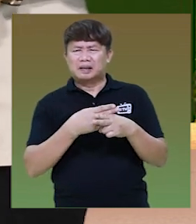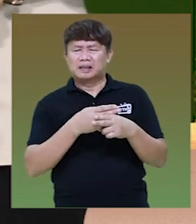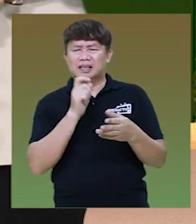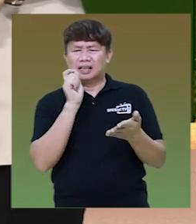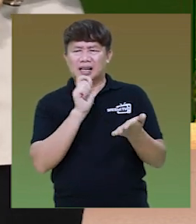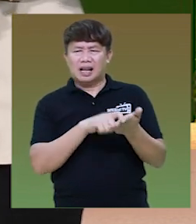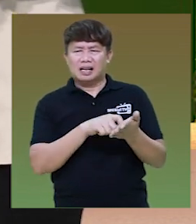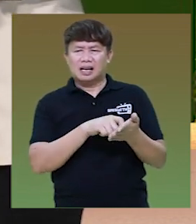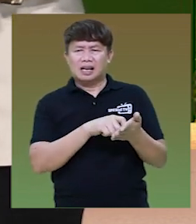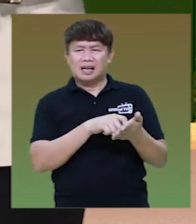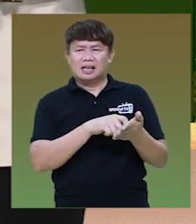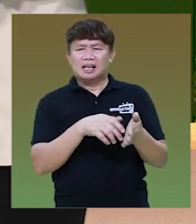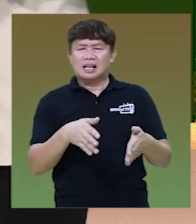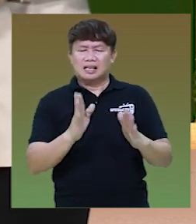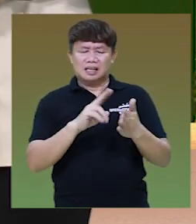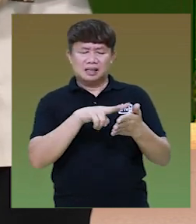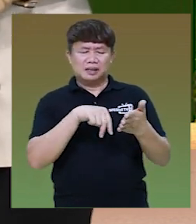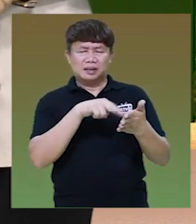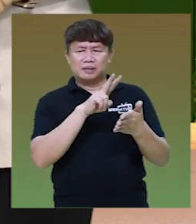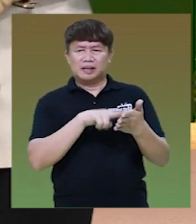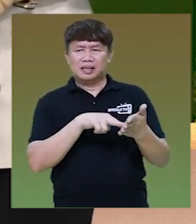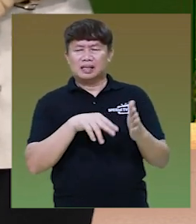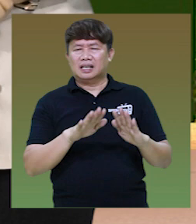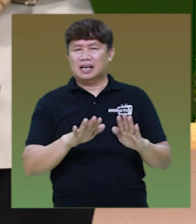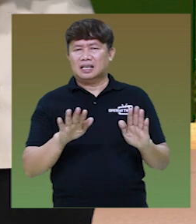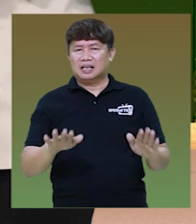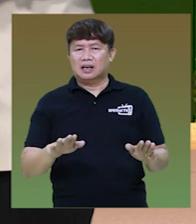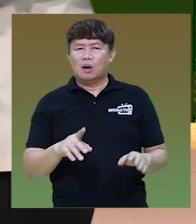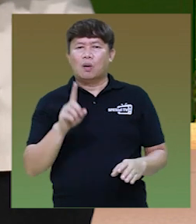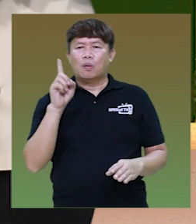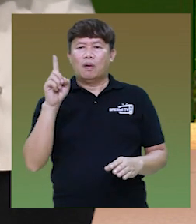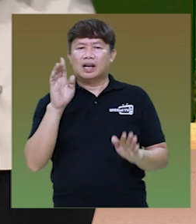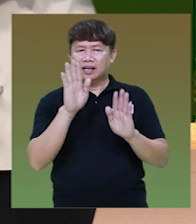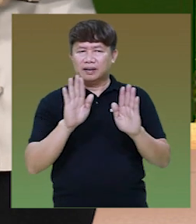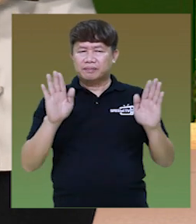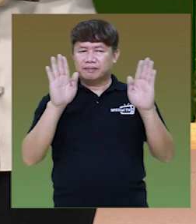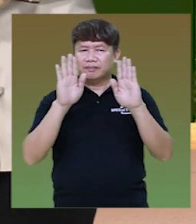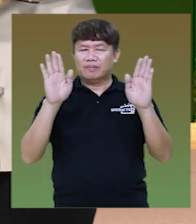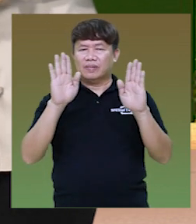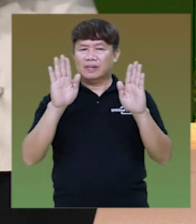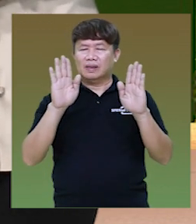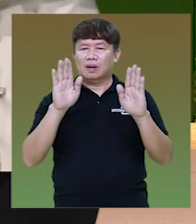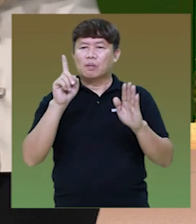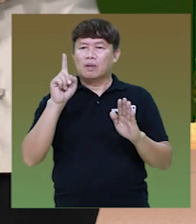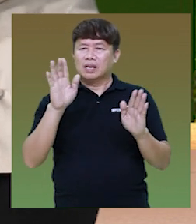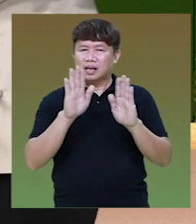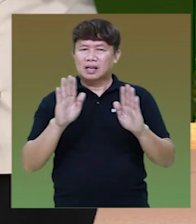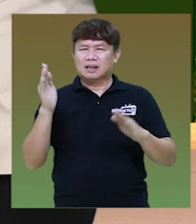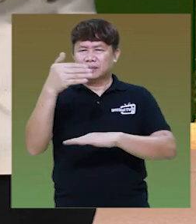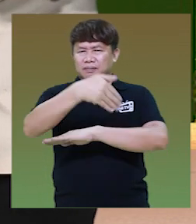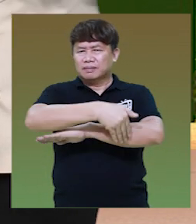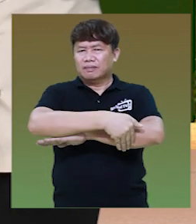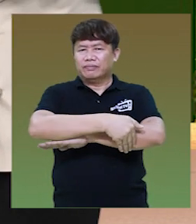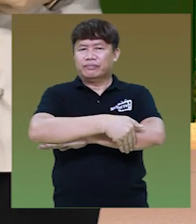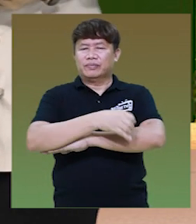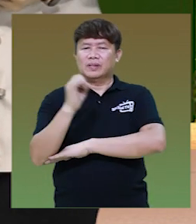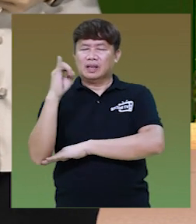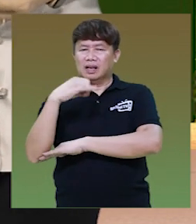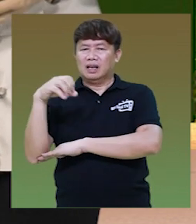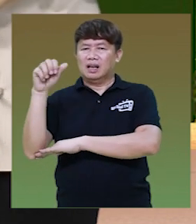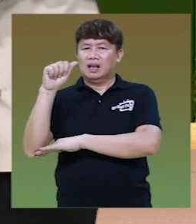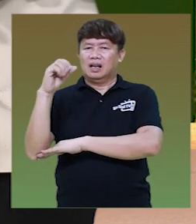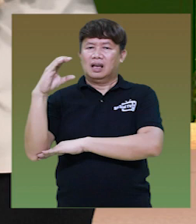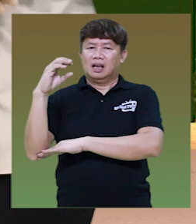kids. One Sunday. One Sunday night, Jacob was very